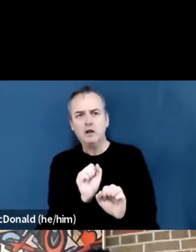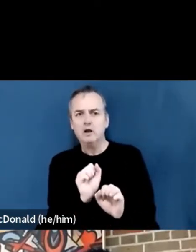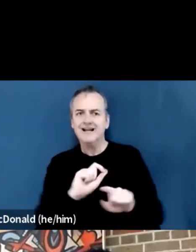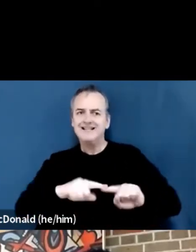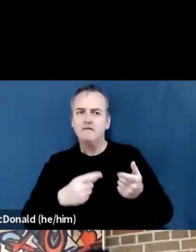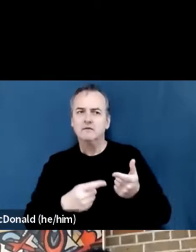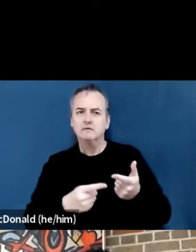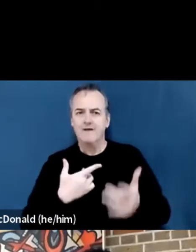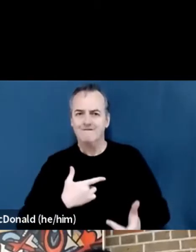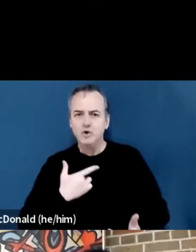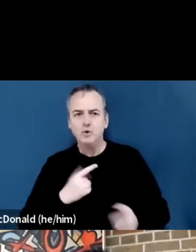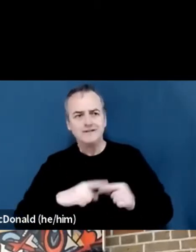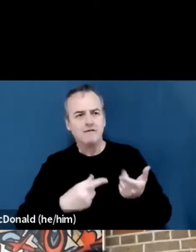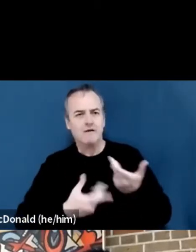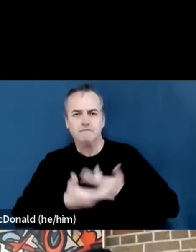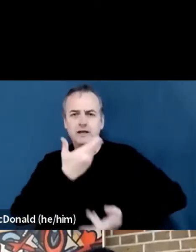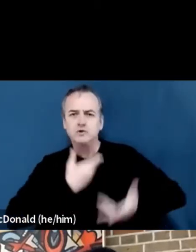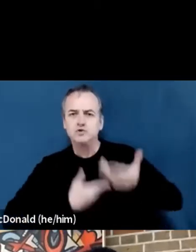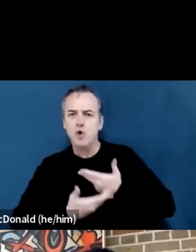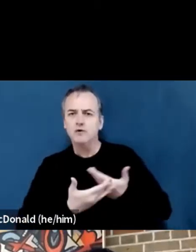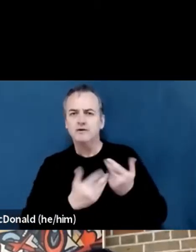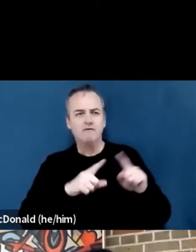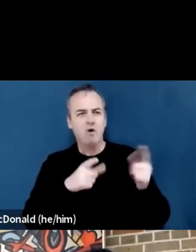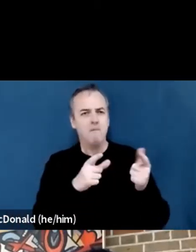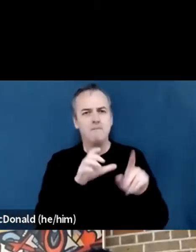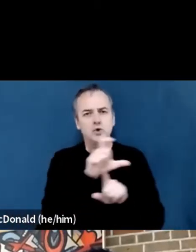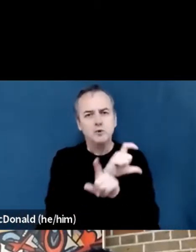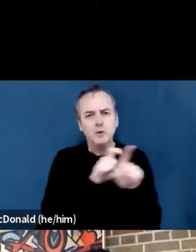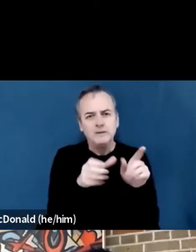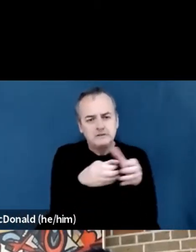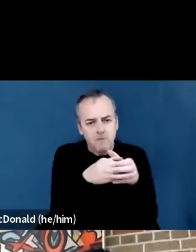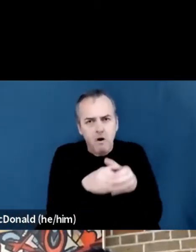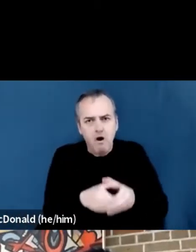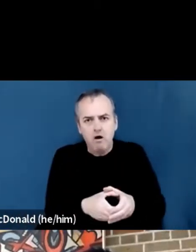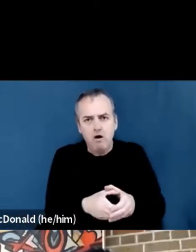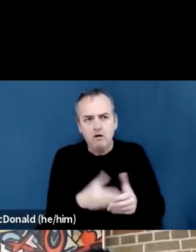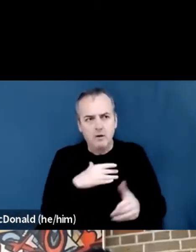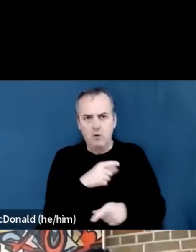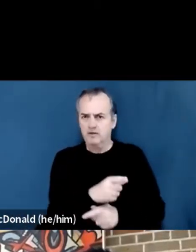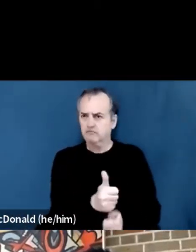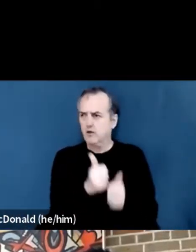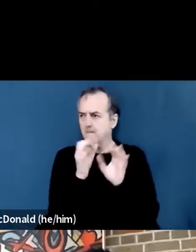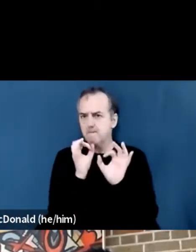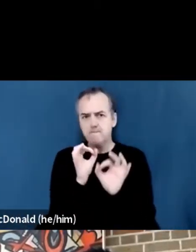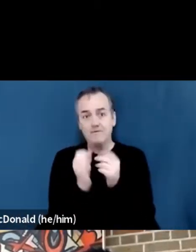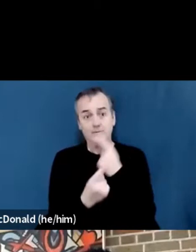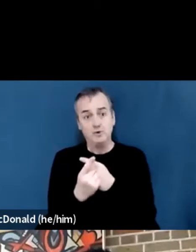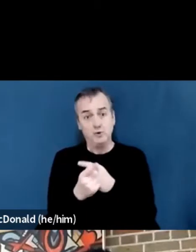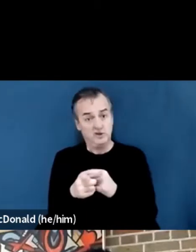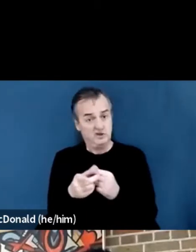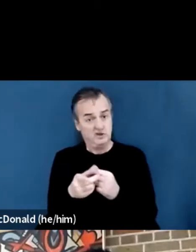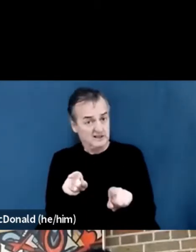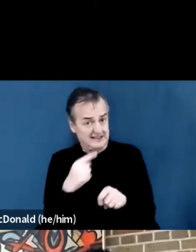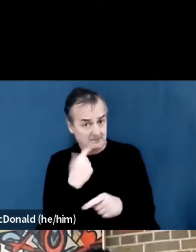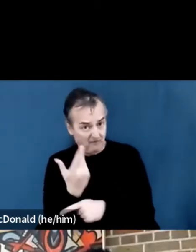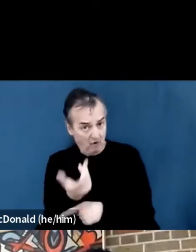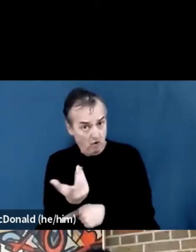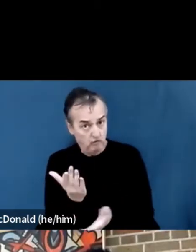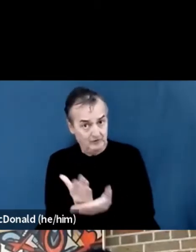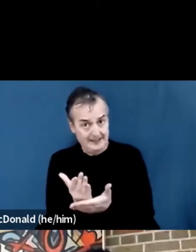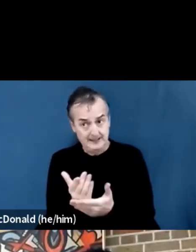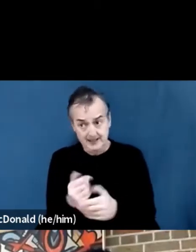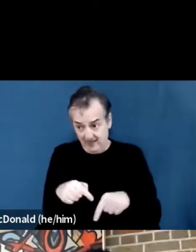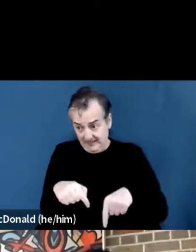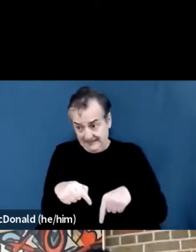backgrounds. So for us, we thought, well, this will just be brilliant. And as Hannah said, you know, an